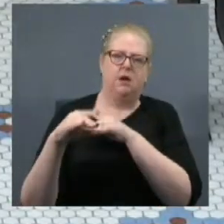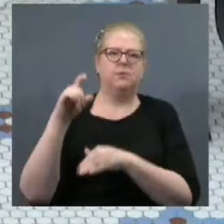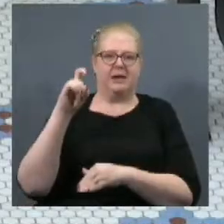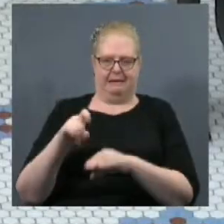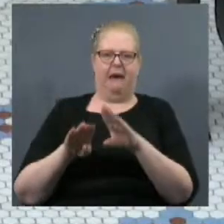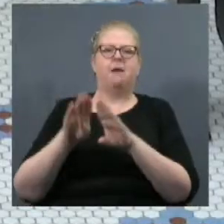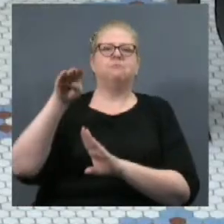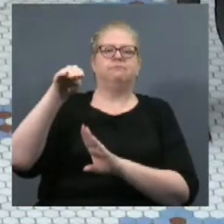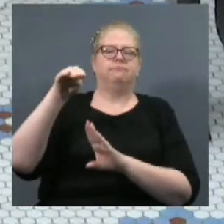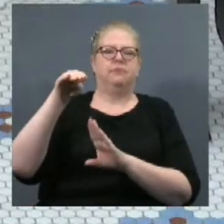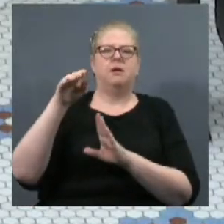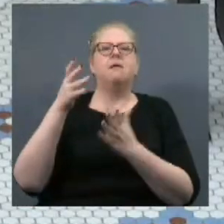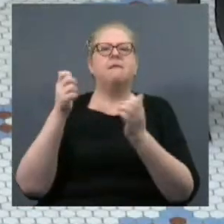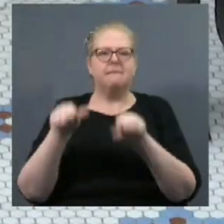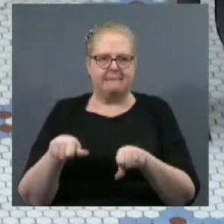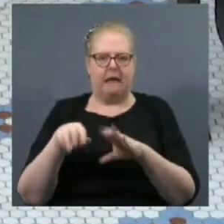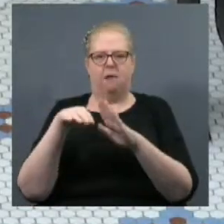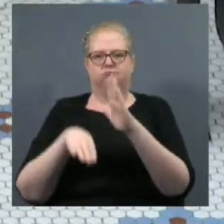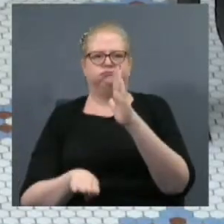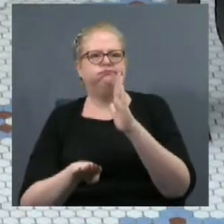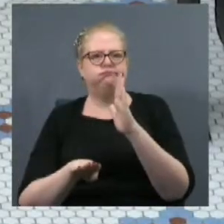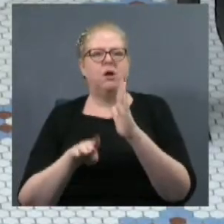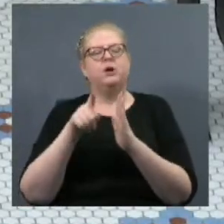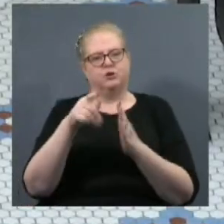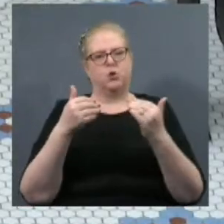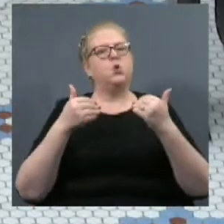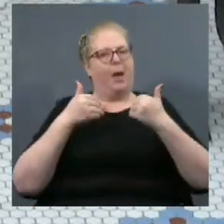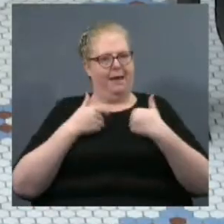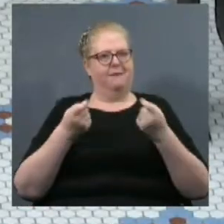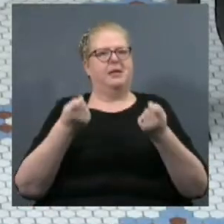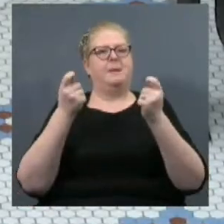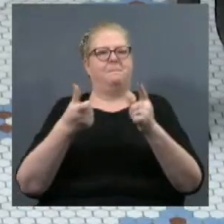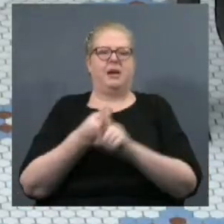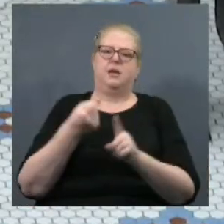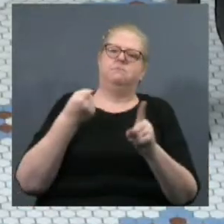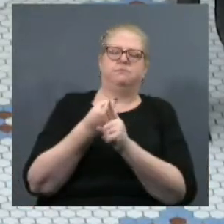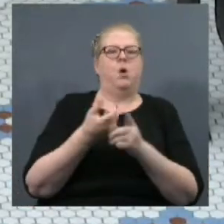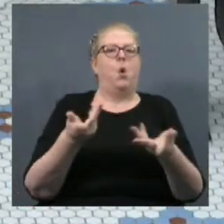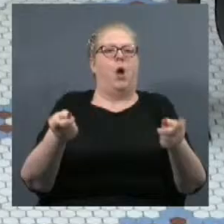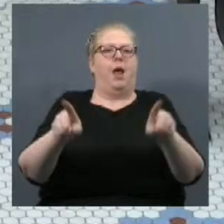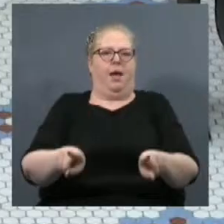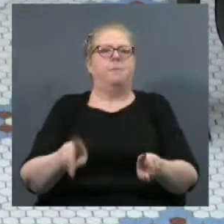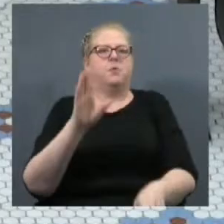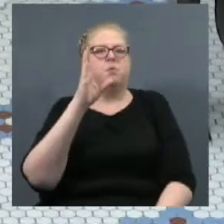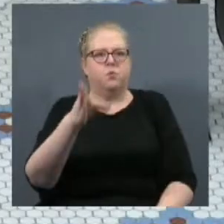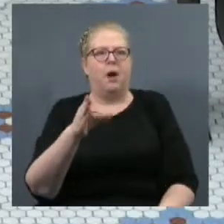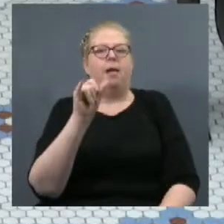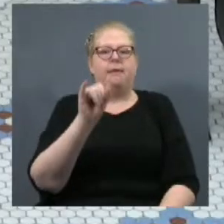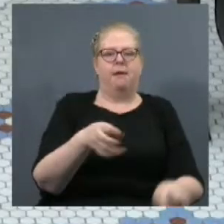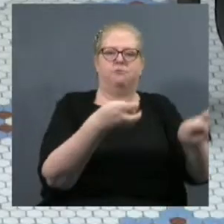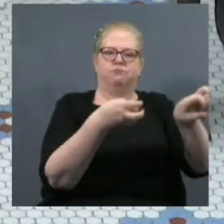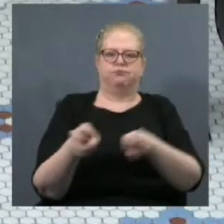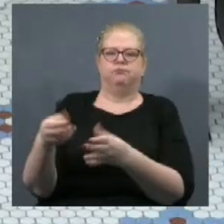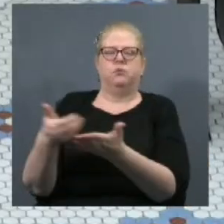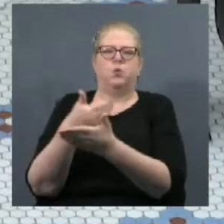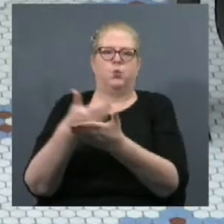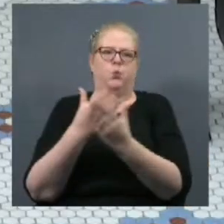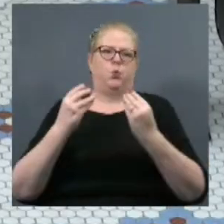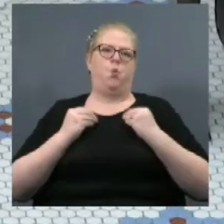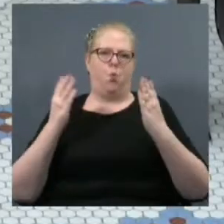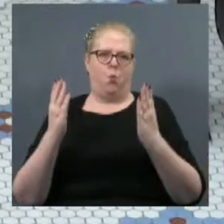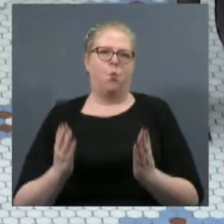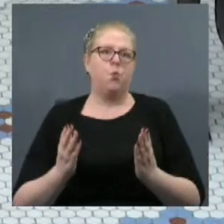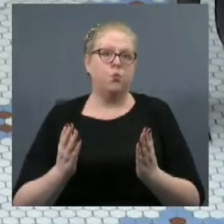of what will happen after these properties go to a new owner.